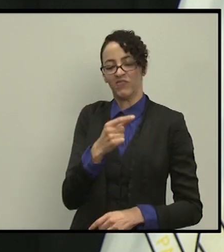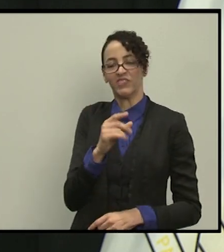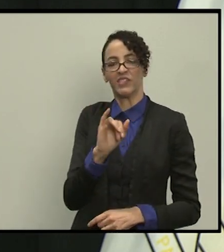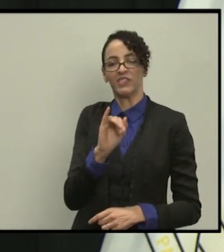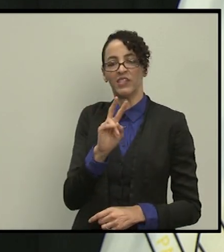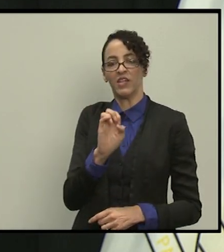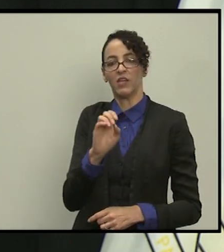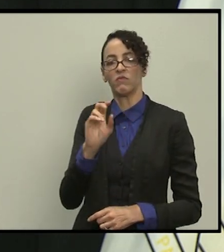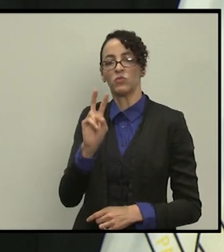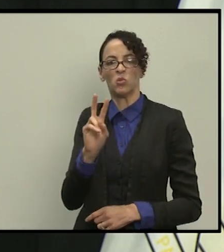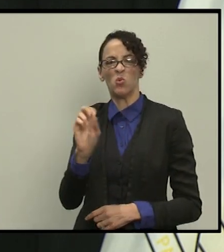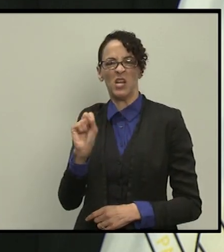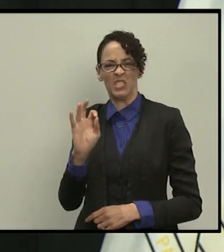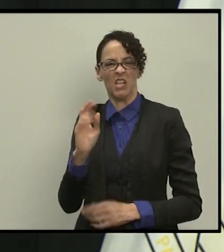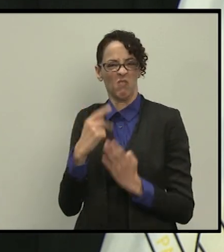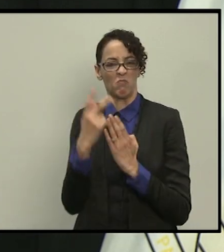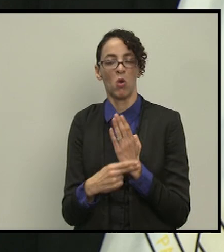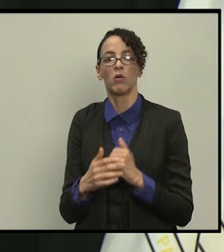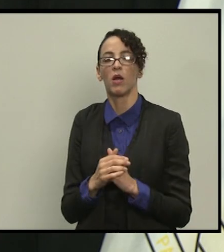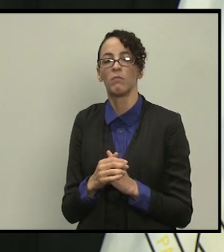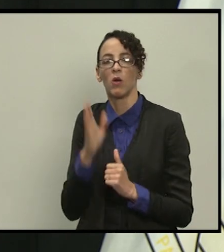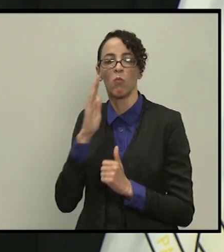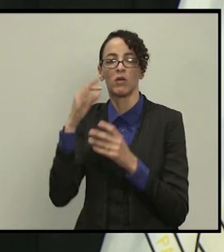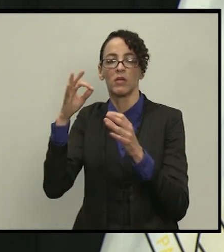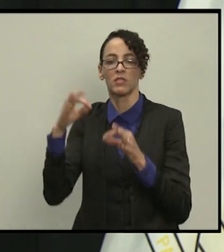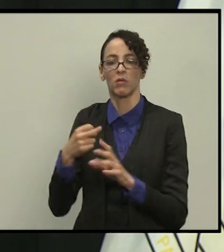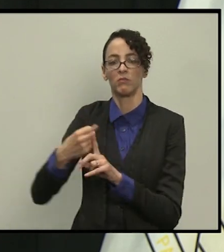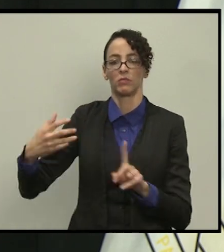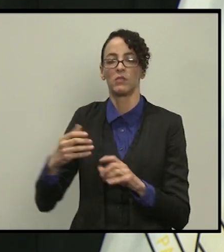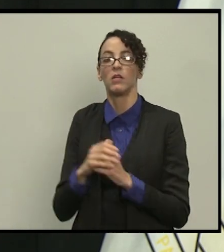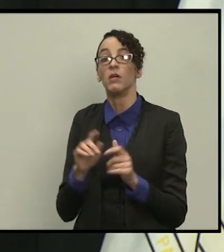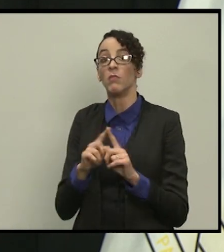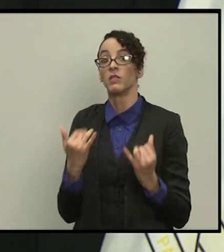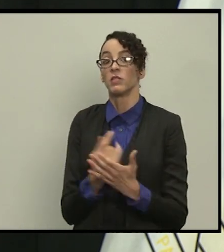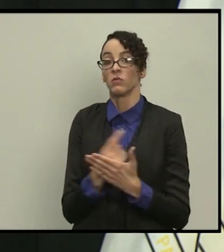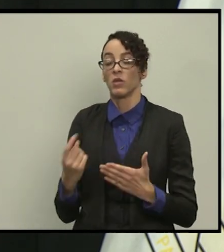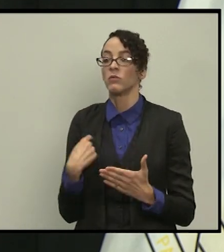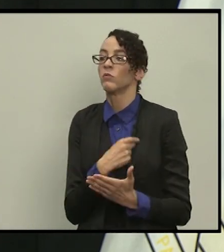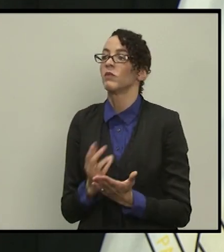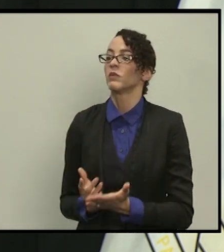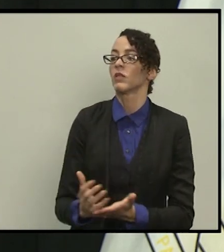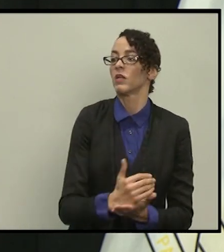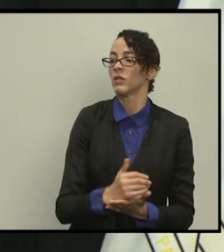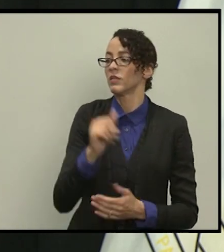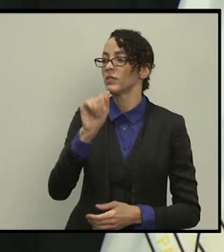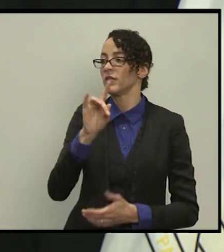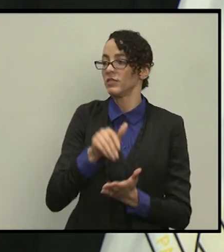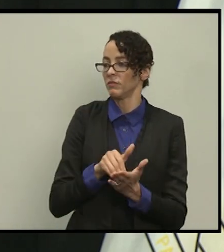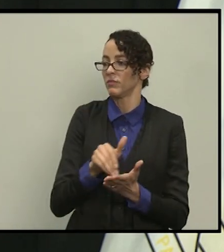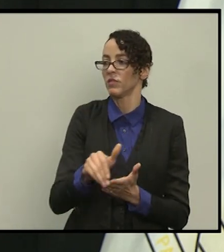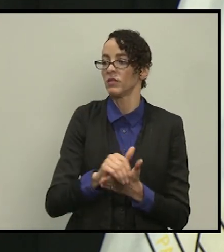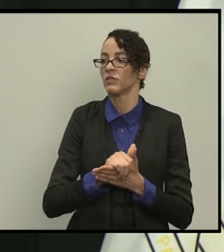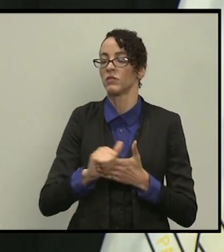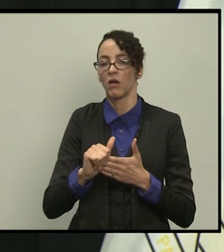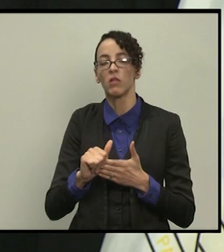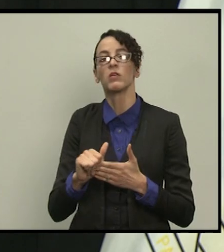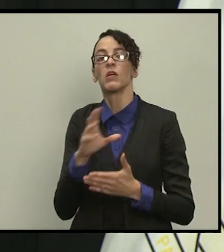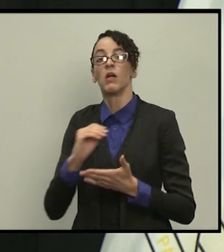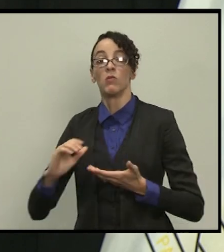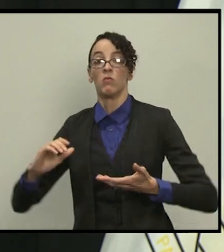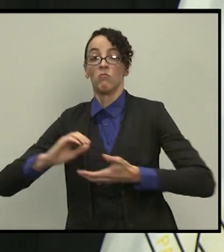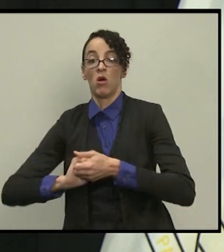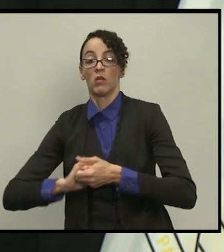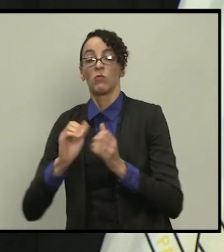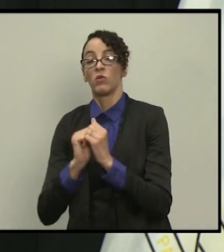collected almost $8 million in private money and partnered that with money from the City and County of San